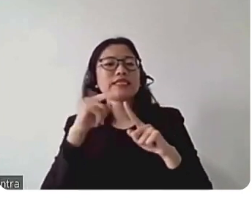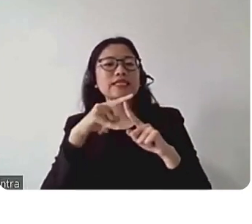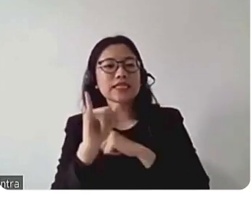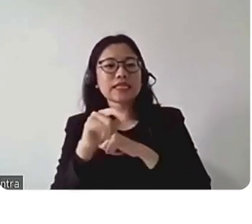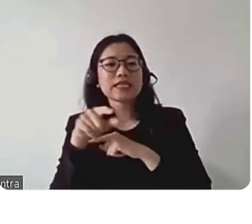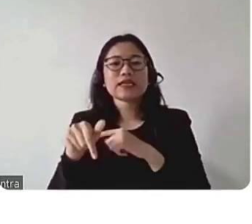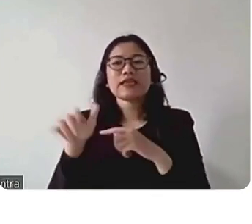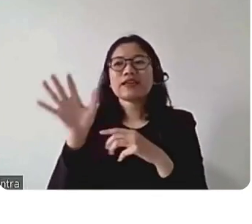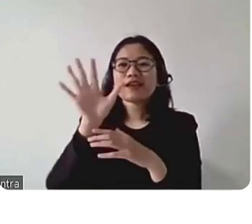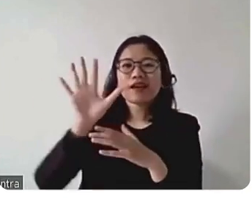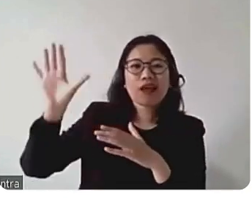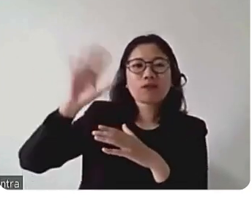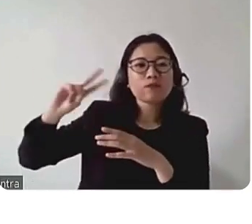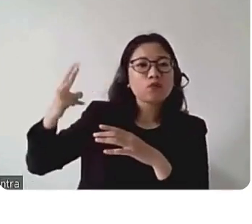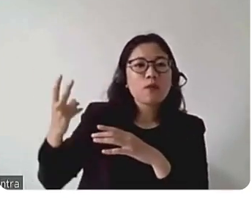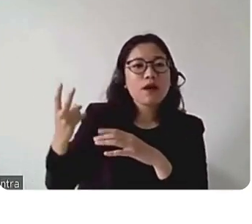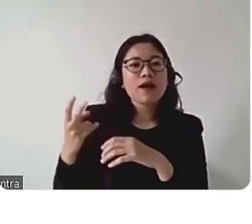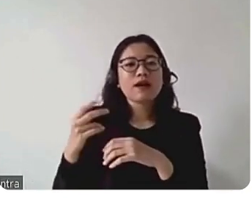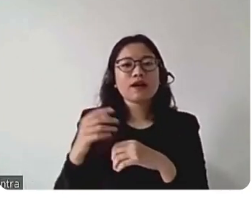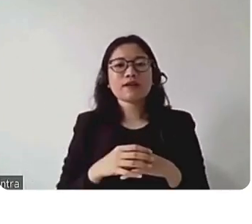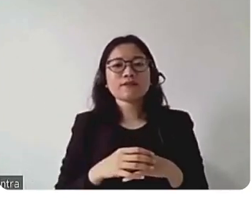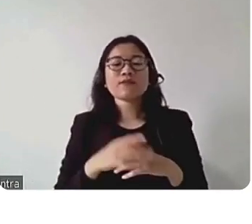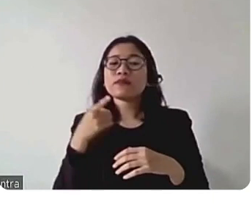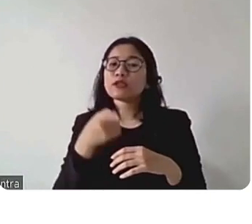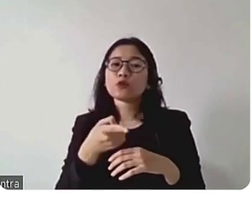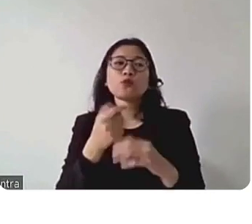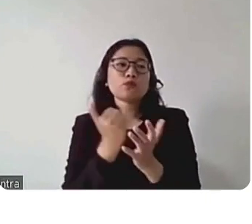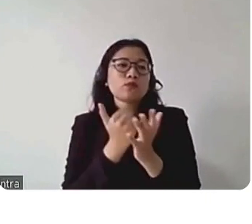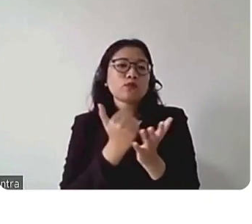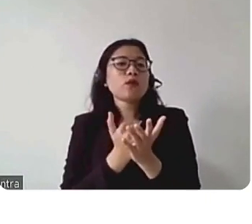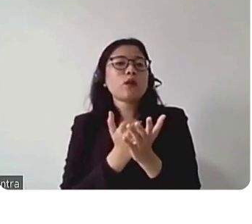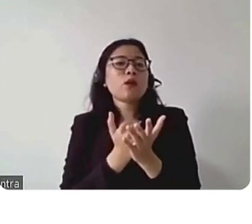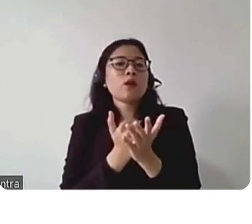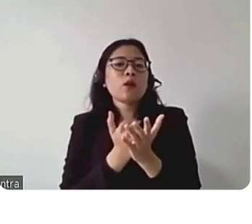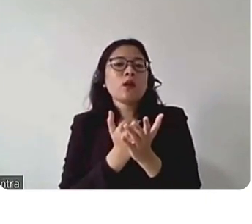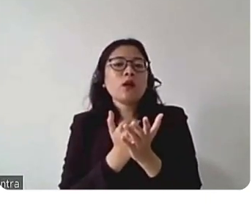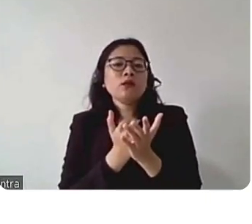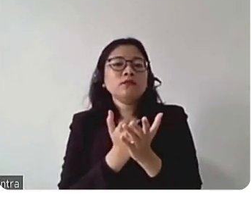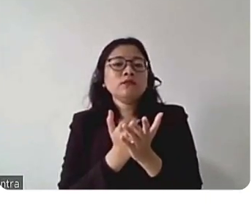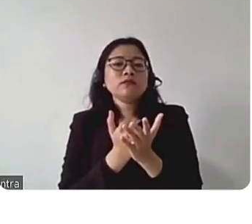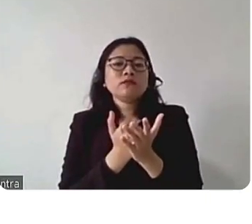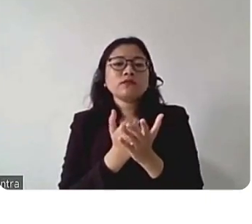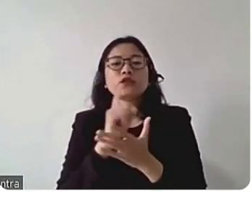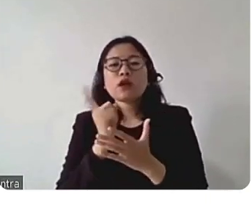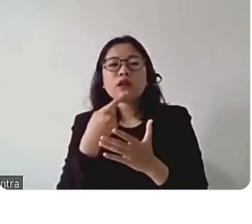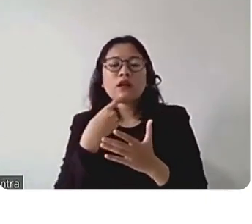change is a real danger threatening many aspects of our